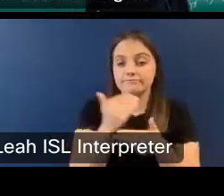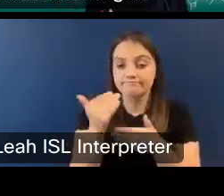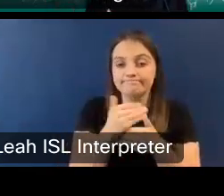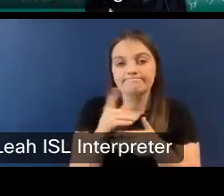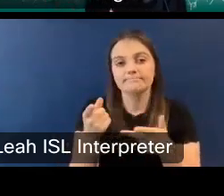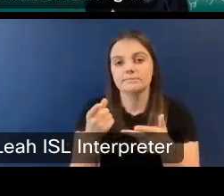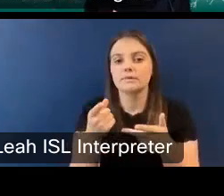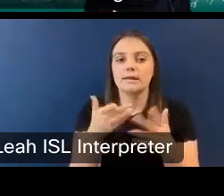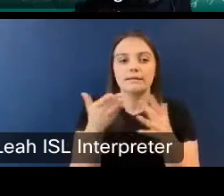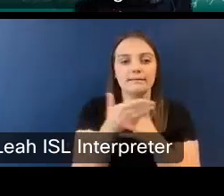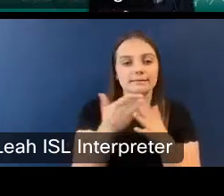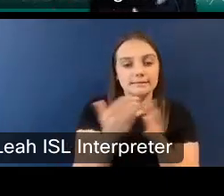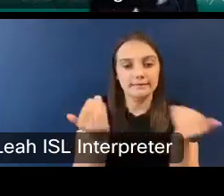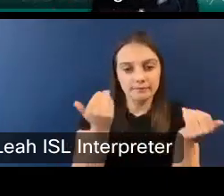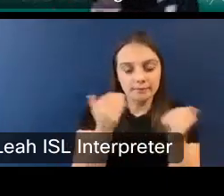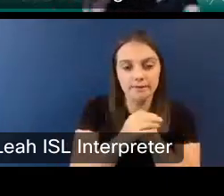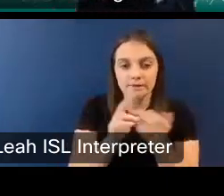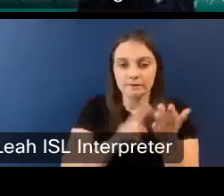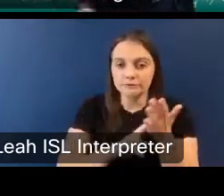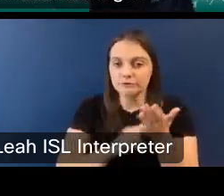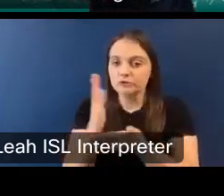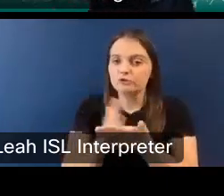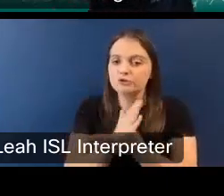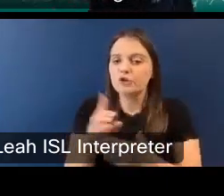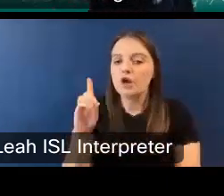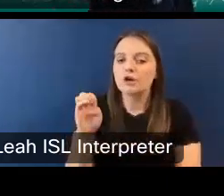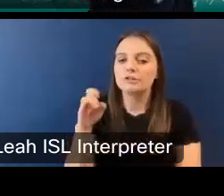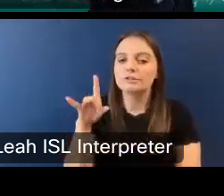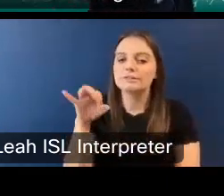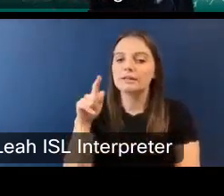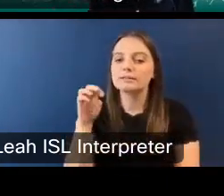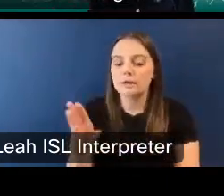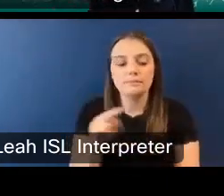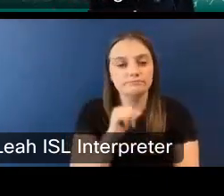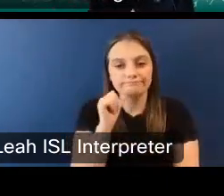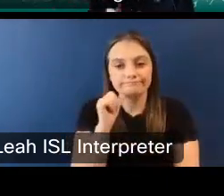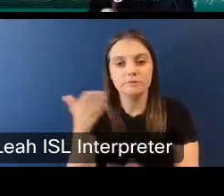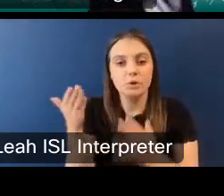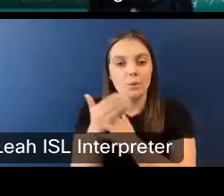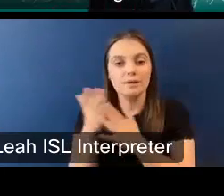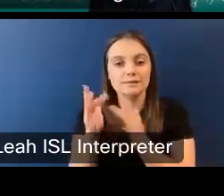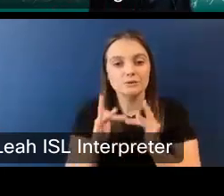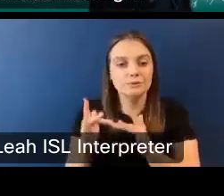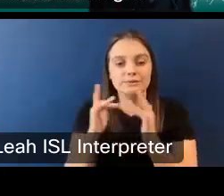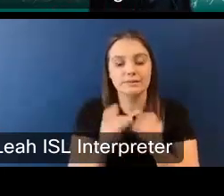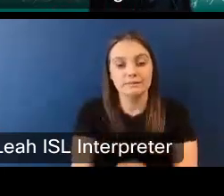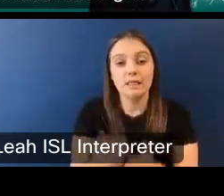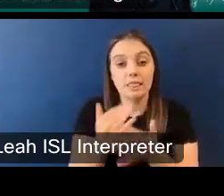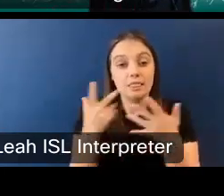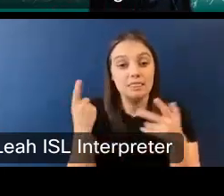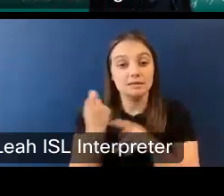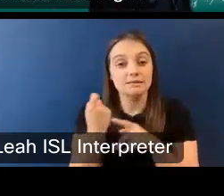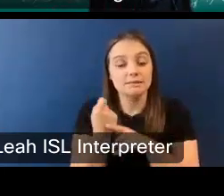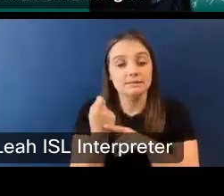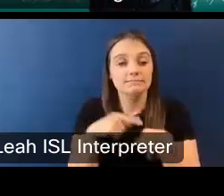information, to people using shared desktops, not having access to any internet. And again, often it's dependent